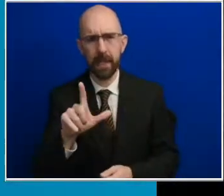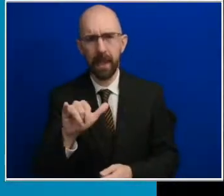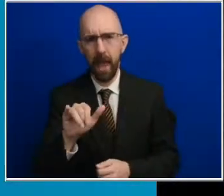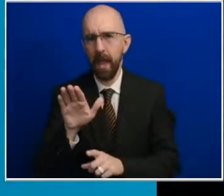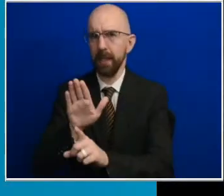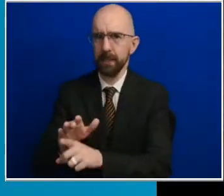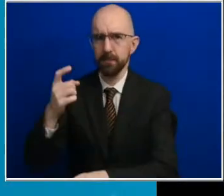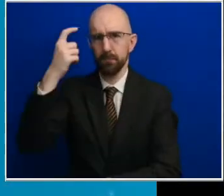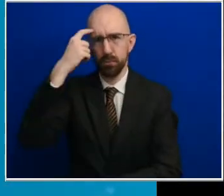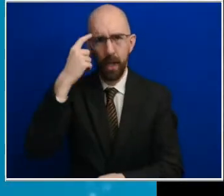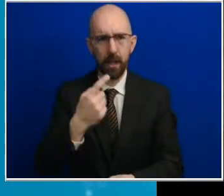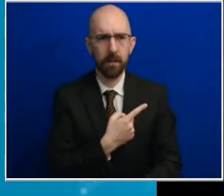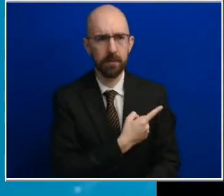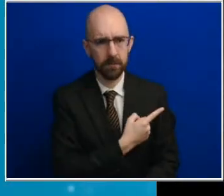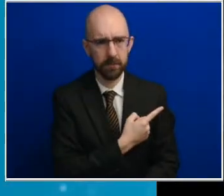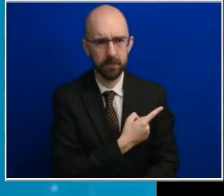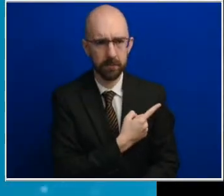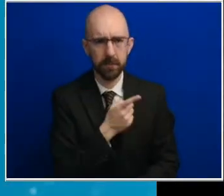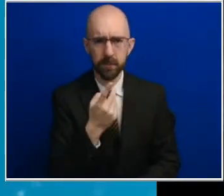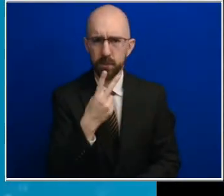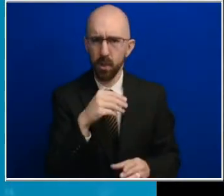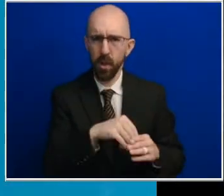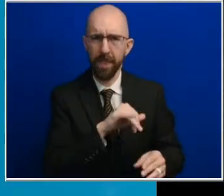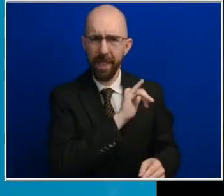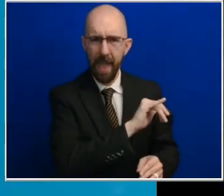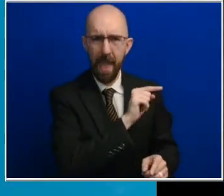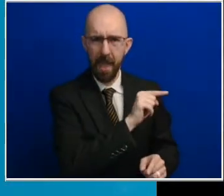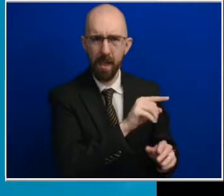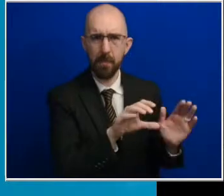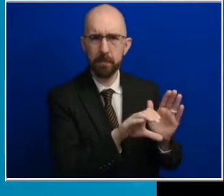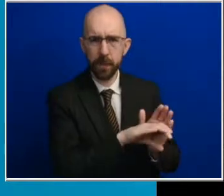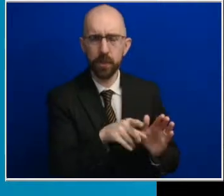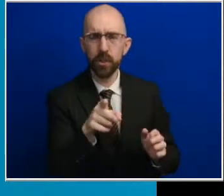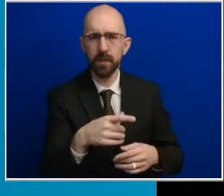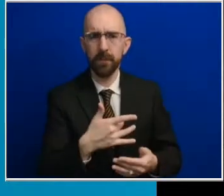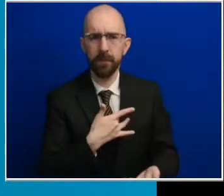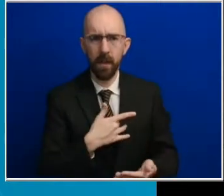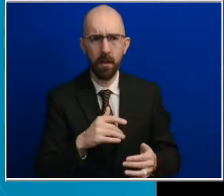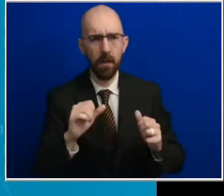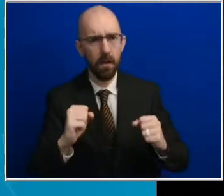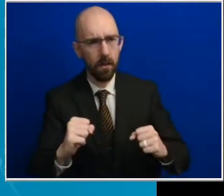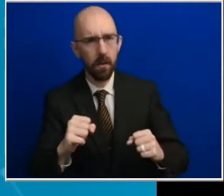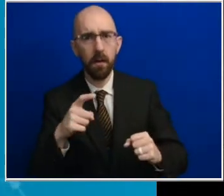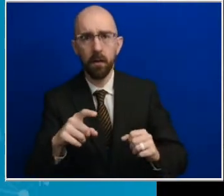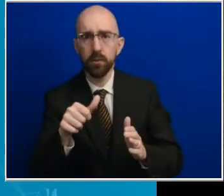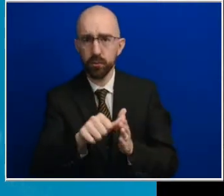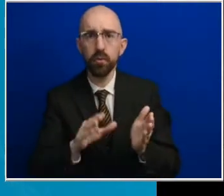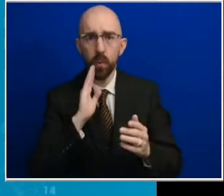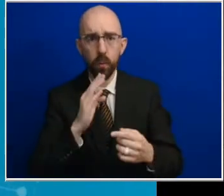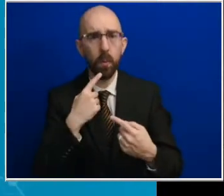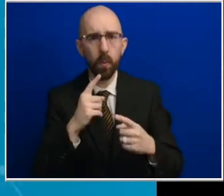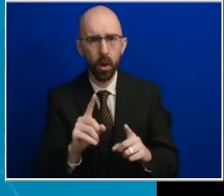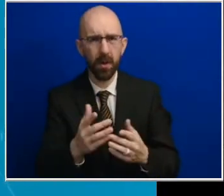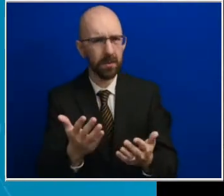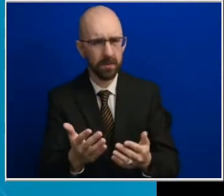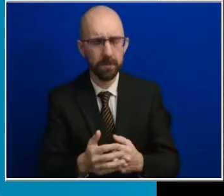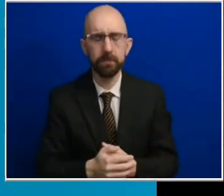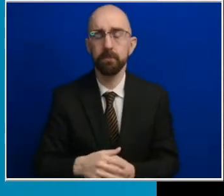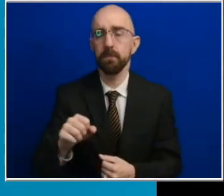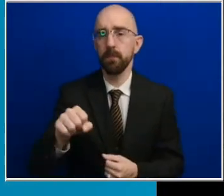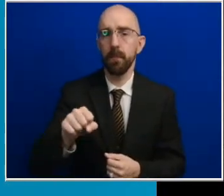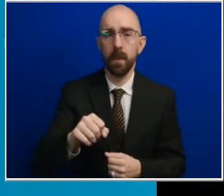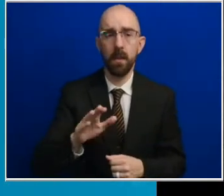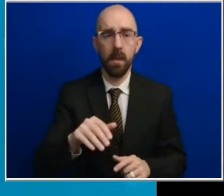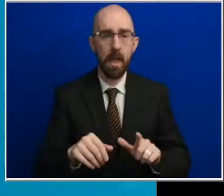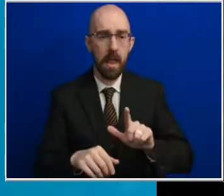What did you see in this image that made you optimistic that a surgery would work? So on the left side